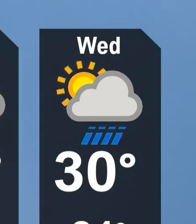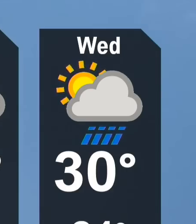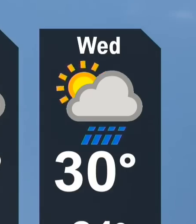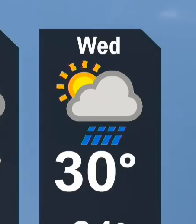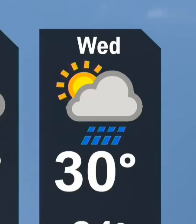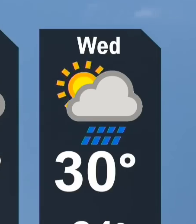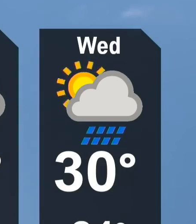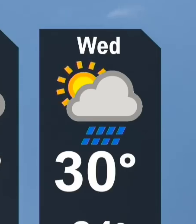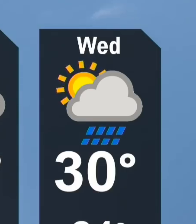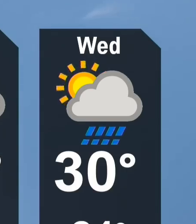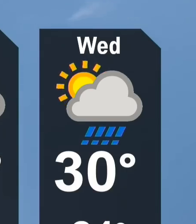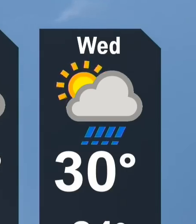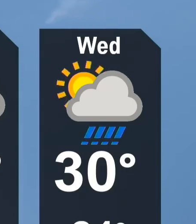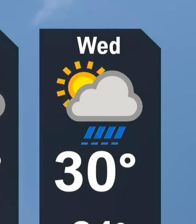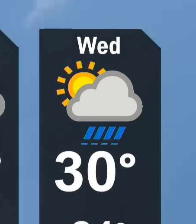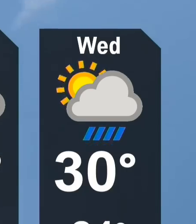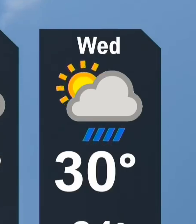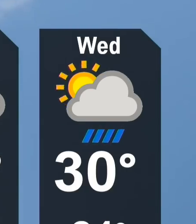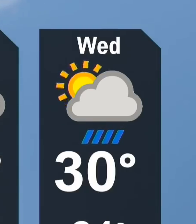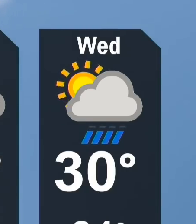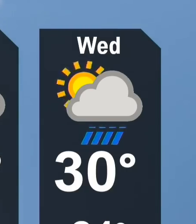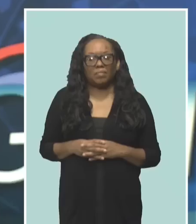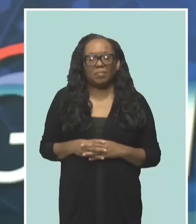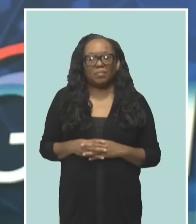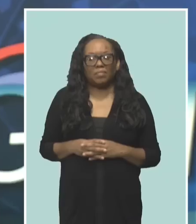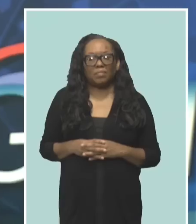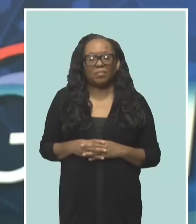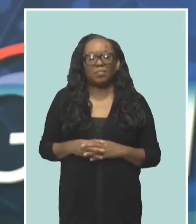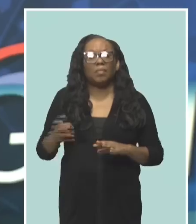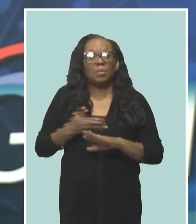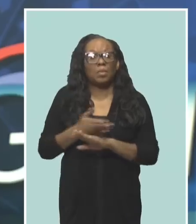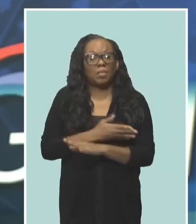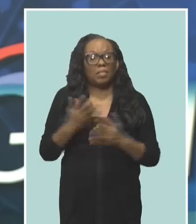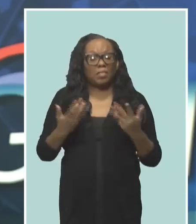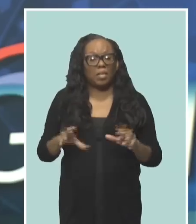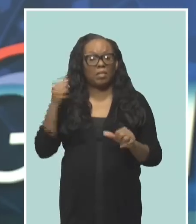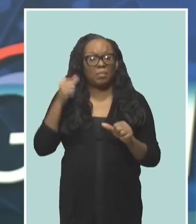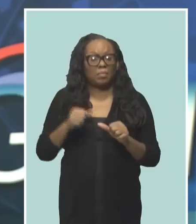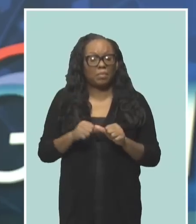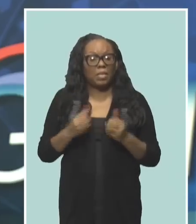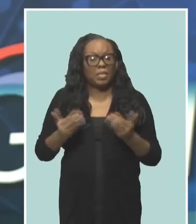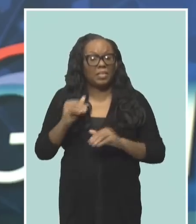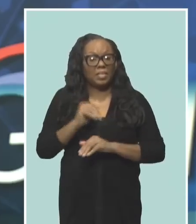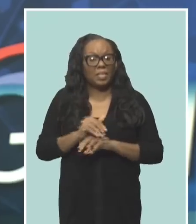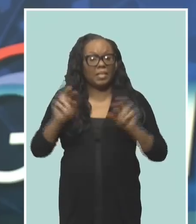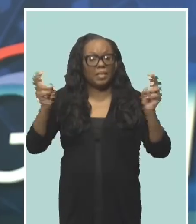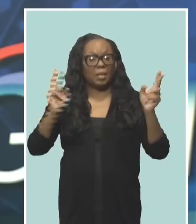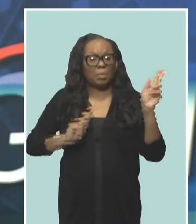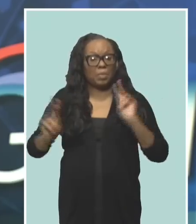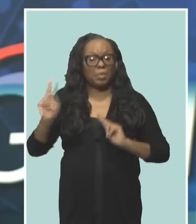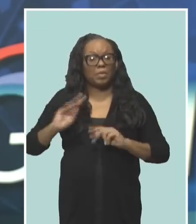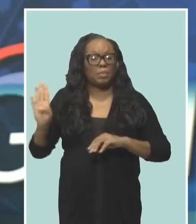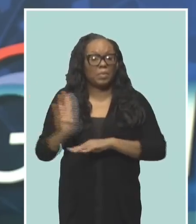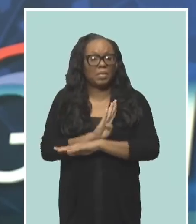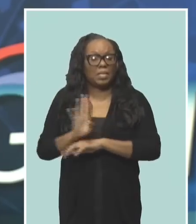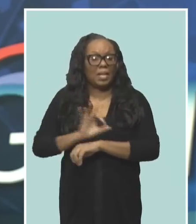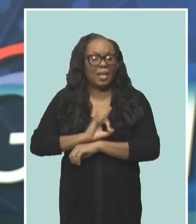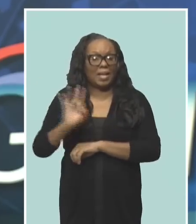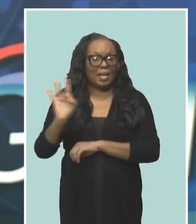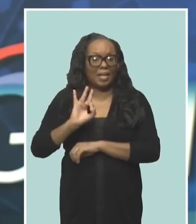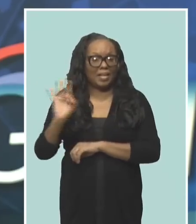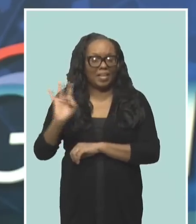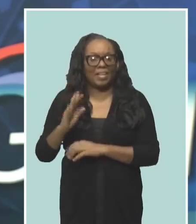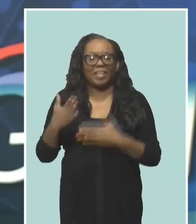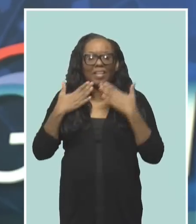Thereafter, instability will maintain a few more showers. Before we go, remember, don't miss tonight's episode of The People's Business